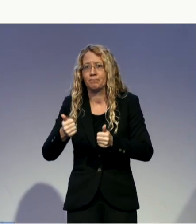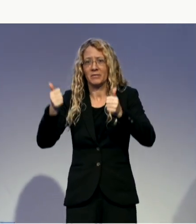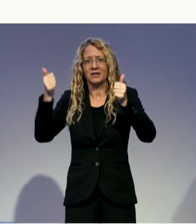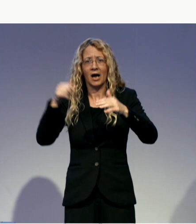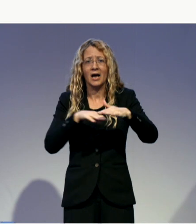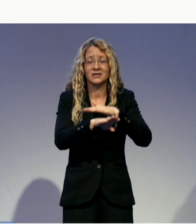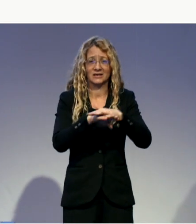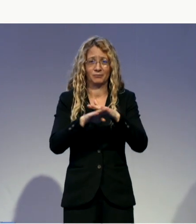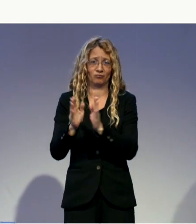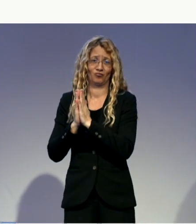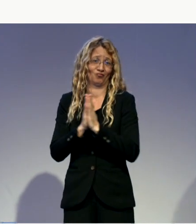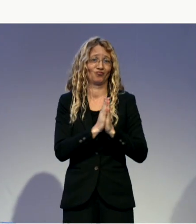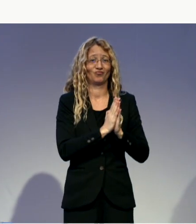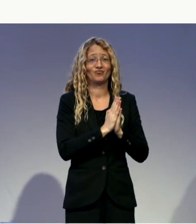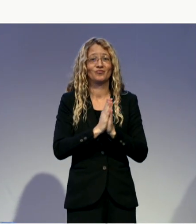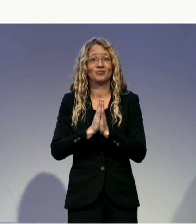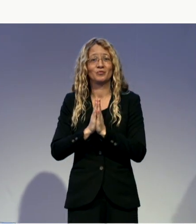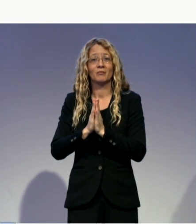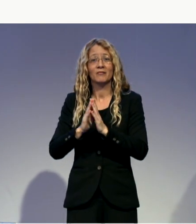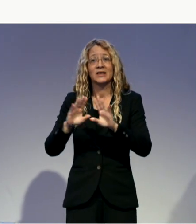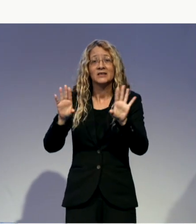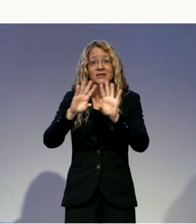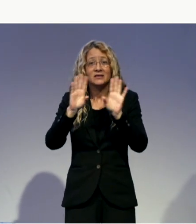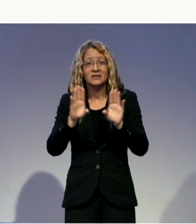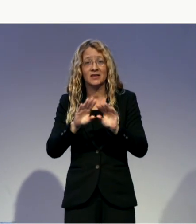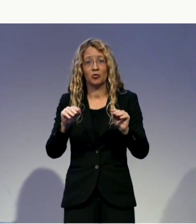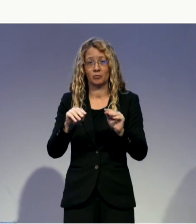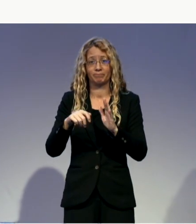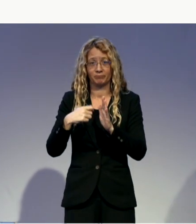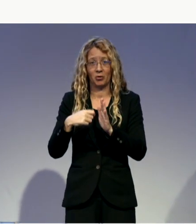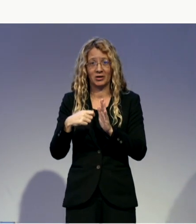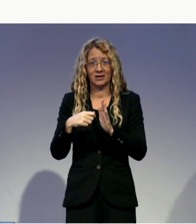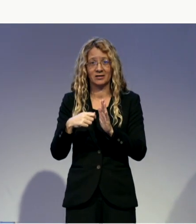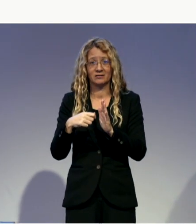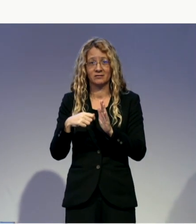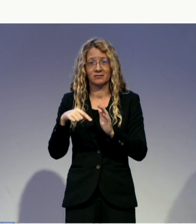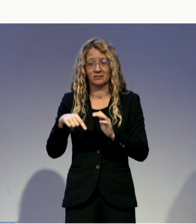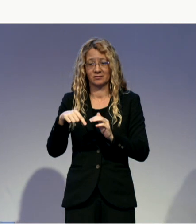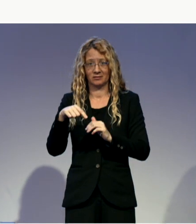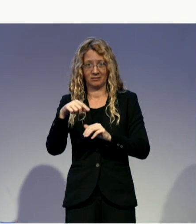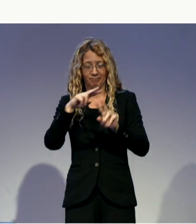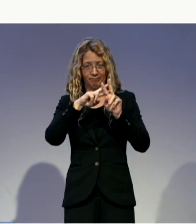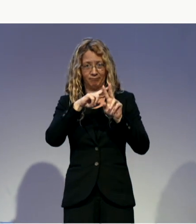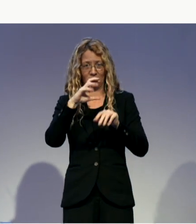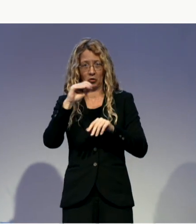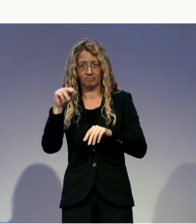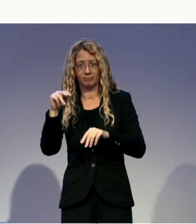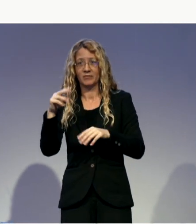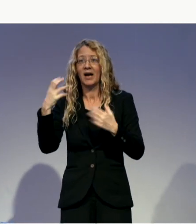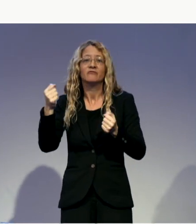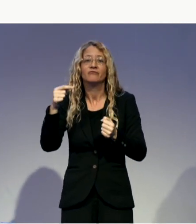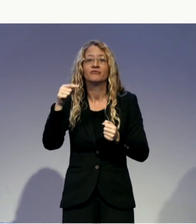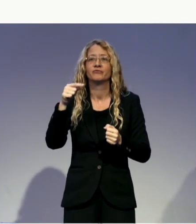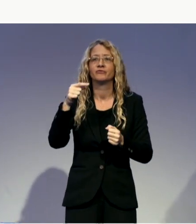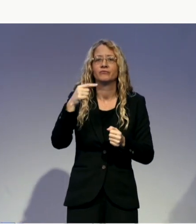2 surveys. One is in easy language. Please give us your feedback. We will report back on that next year. You are part of making